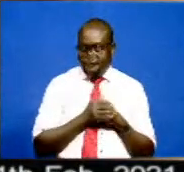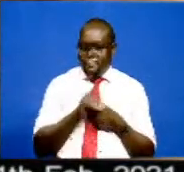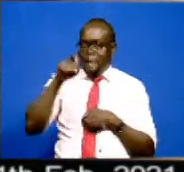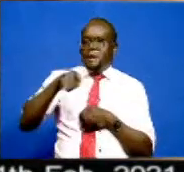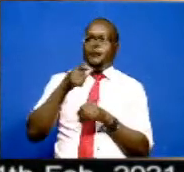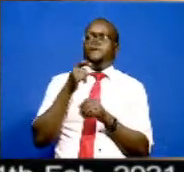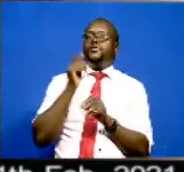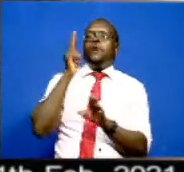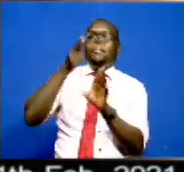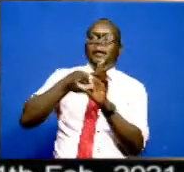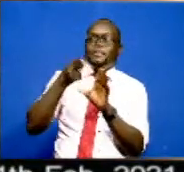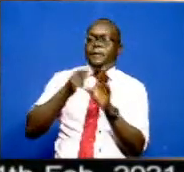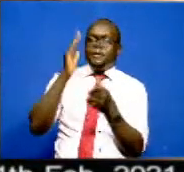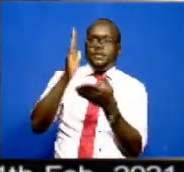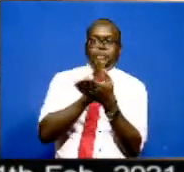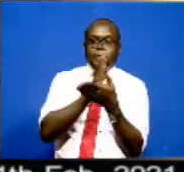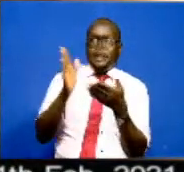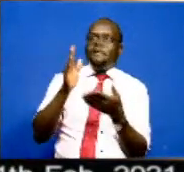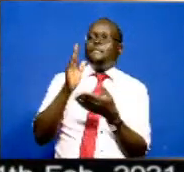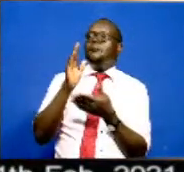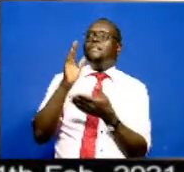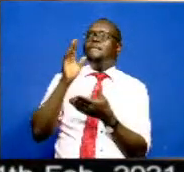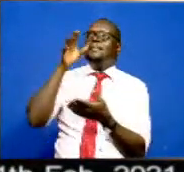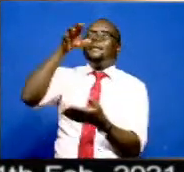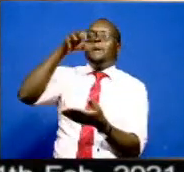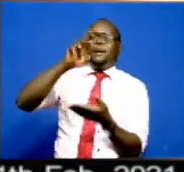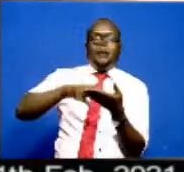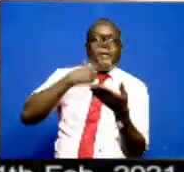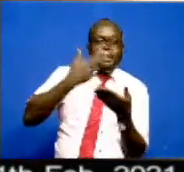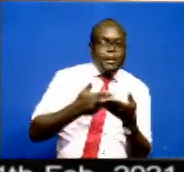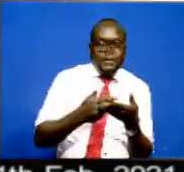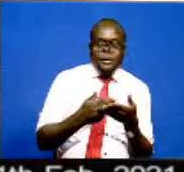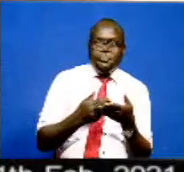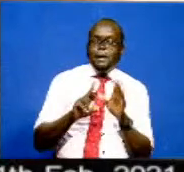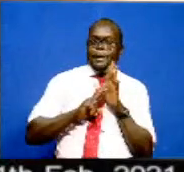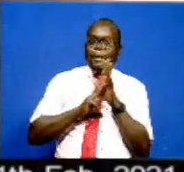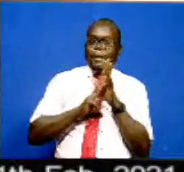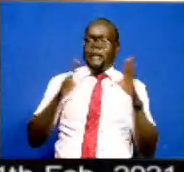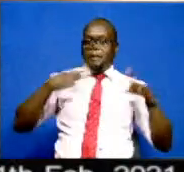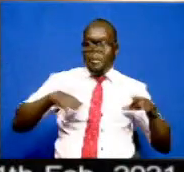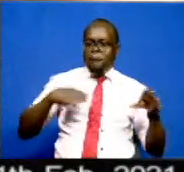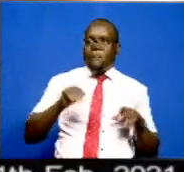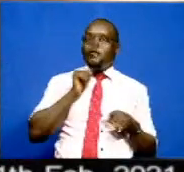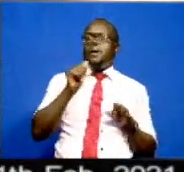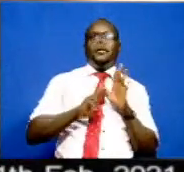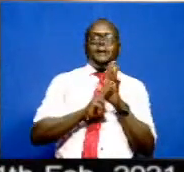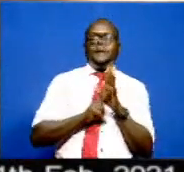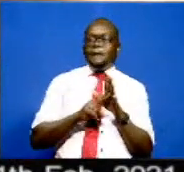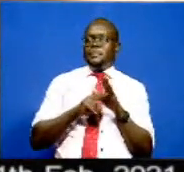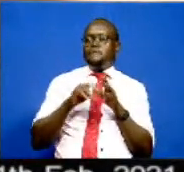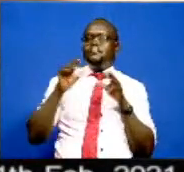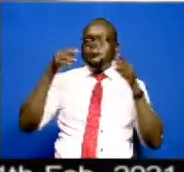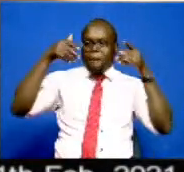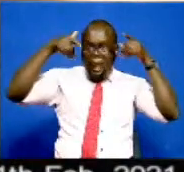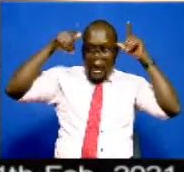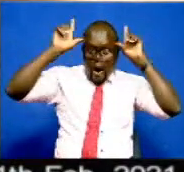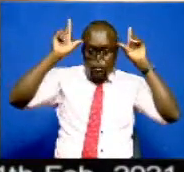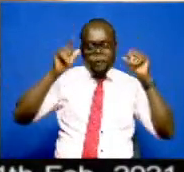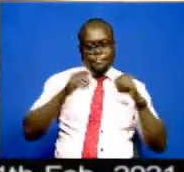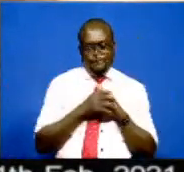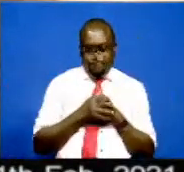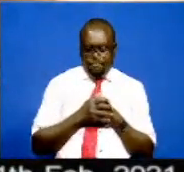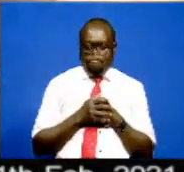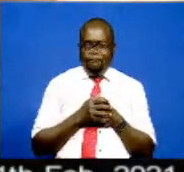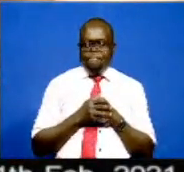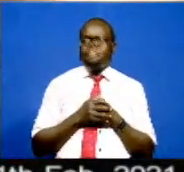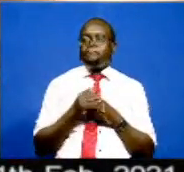participate in the sharing of the national cake, because they also represent people. They don't represent cows, Mr. Speaker. So, Mr. Speaker,